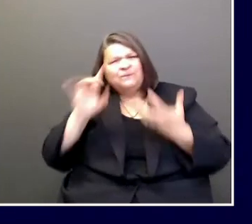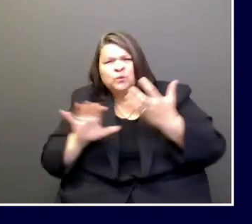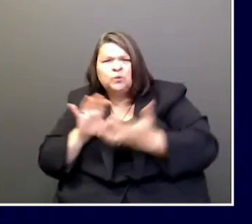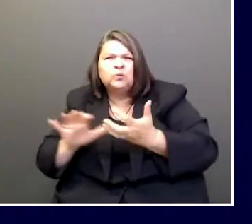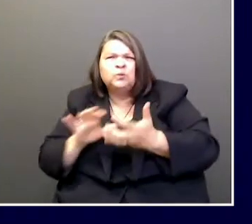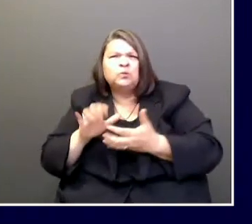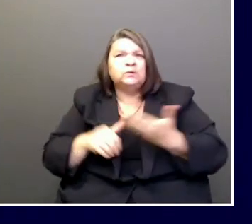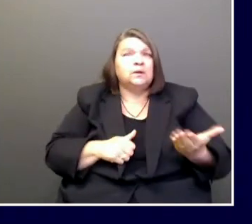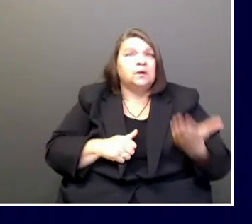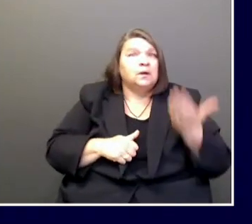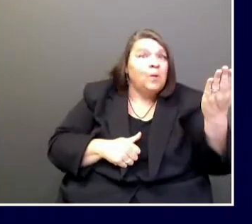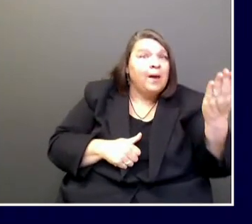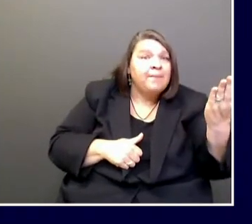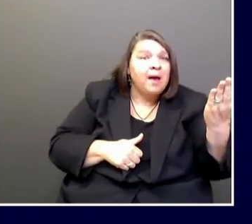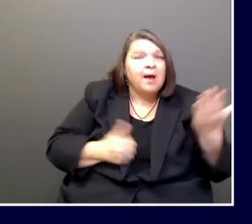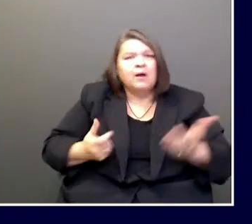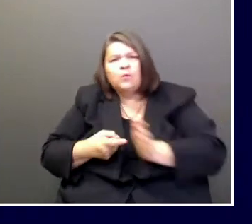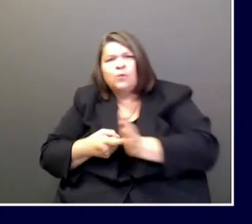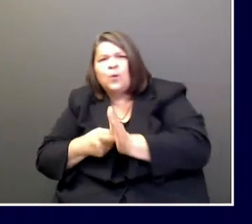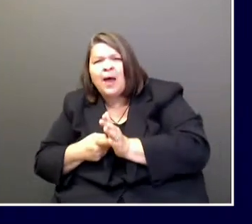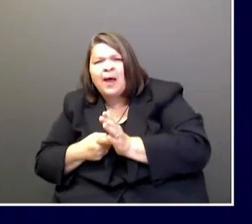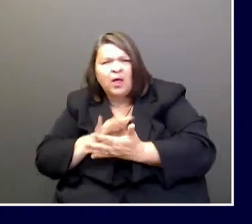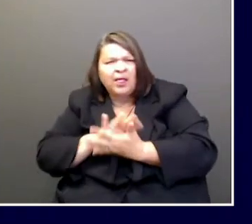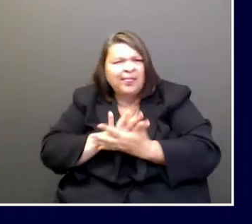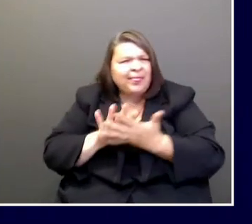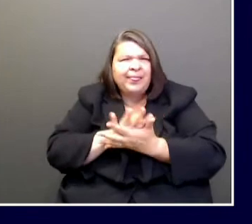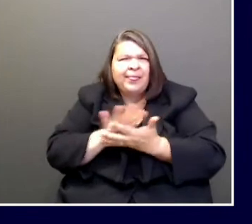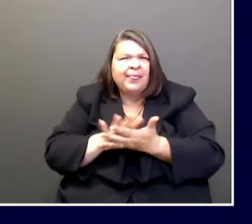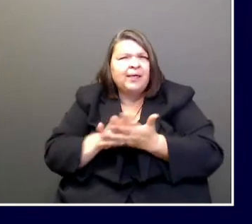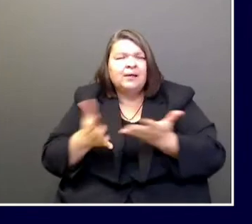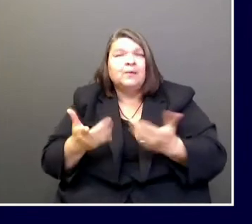any sort of gray area. I mean, what do you have to say to that?